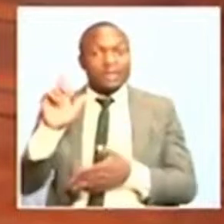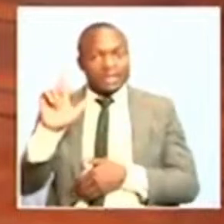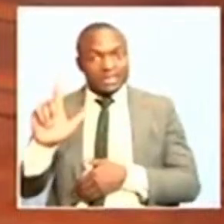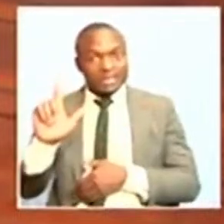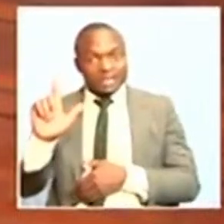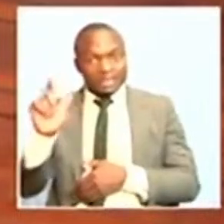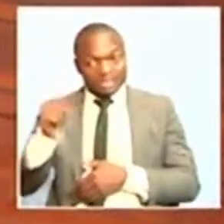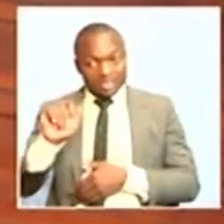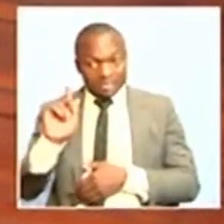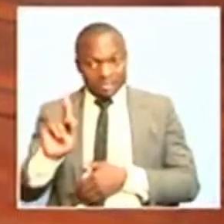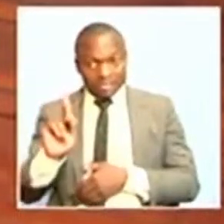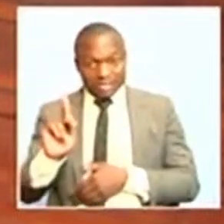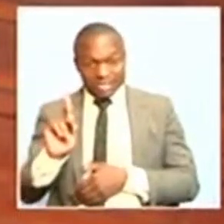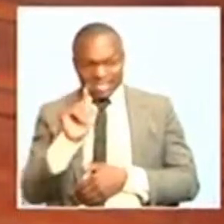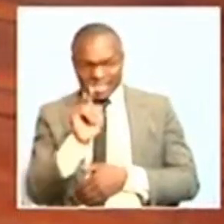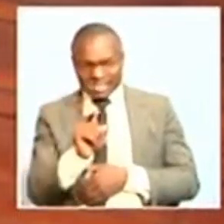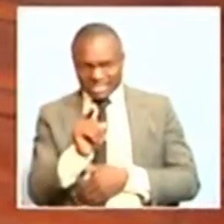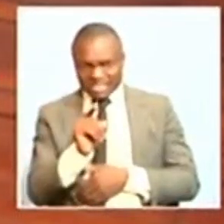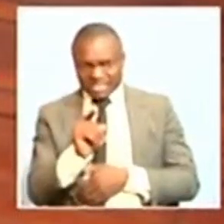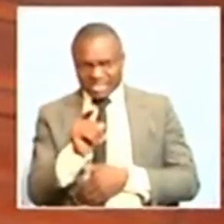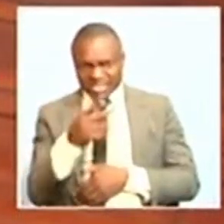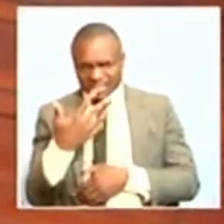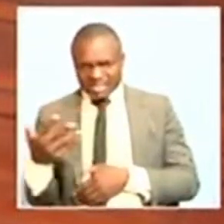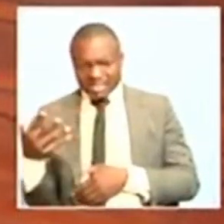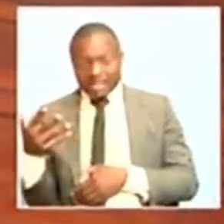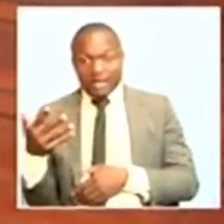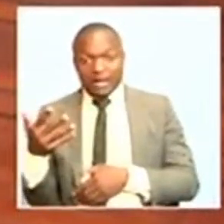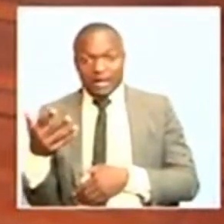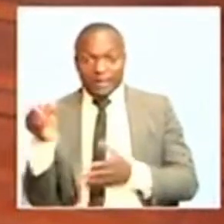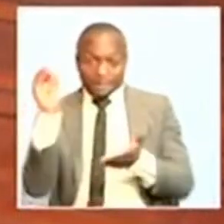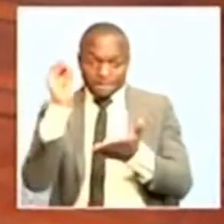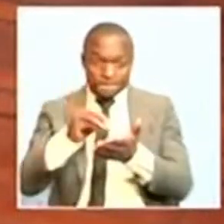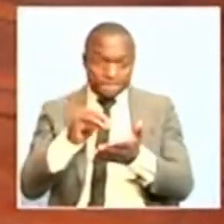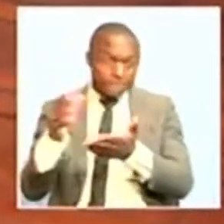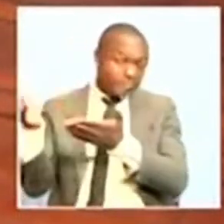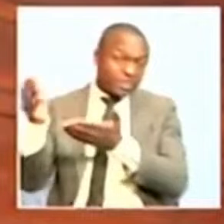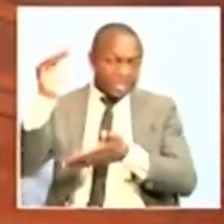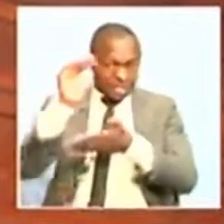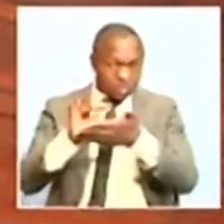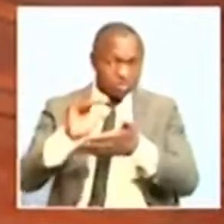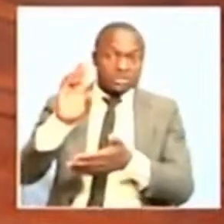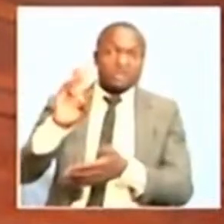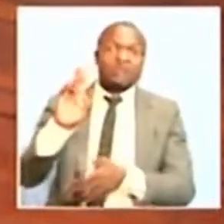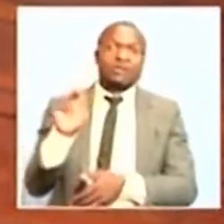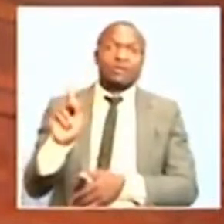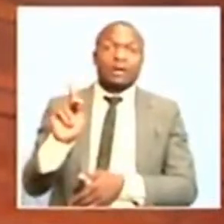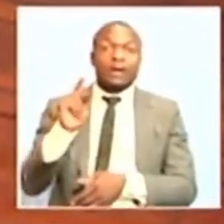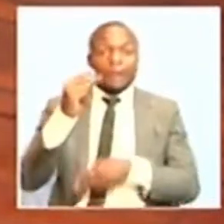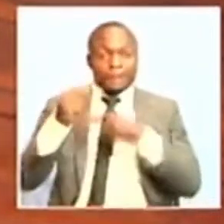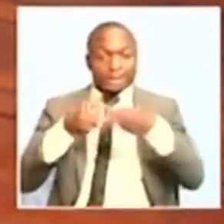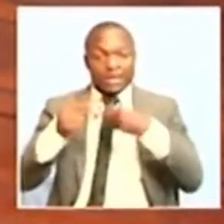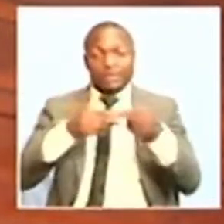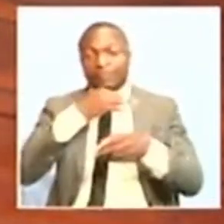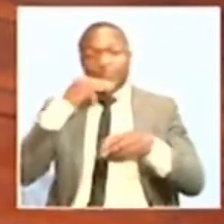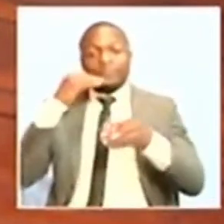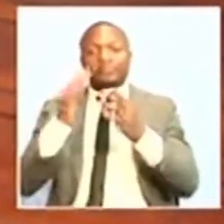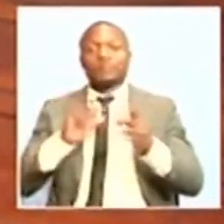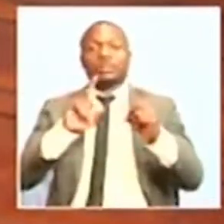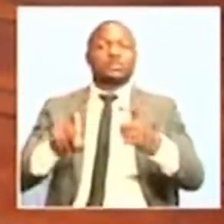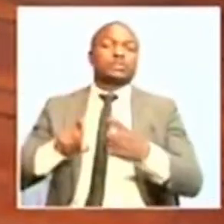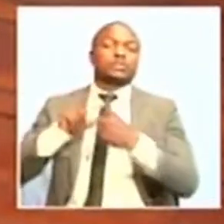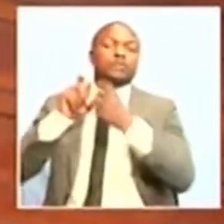kwacha. Immediately that thing was affected, they brought maybe to 7 kwacha. So the farmers were actually